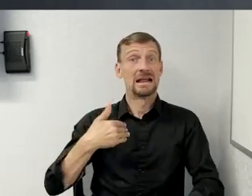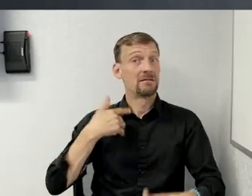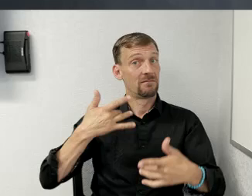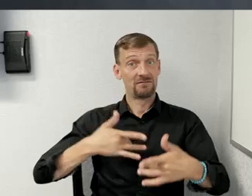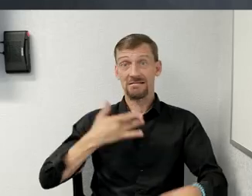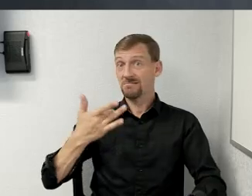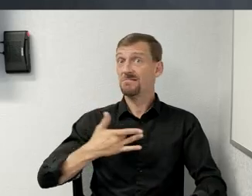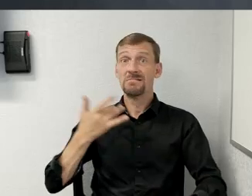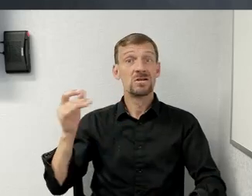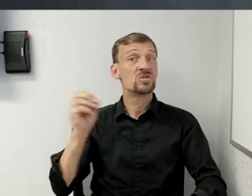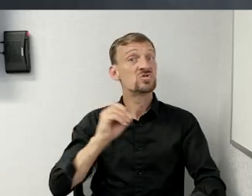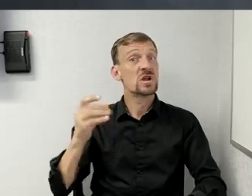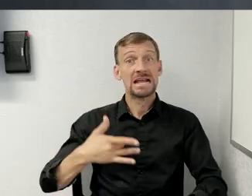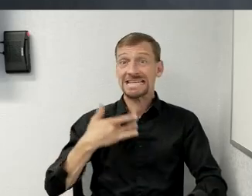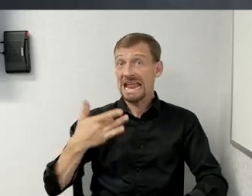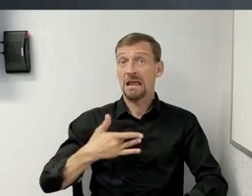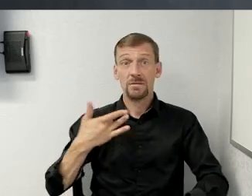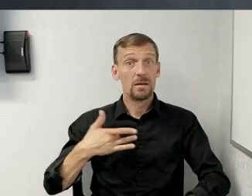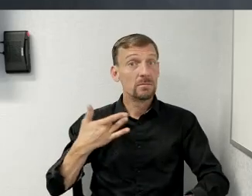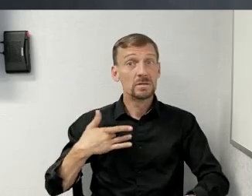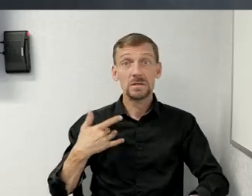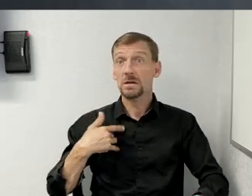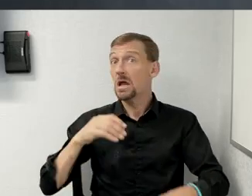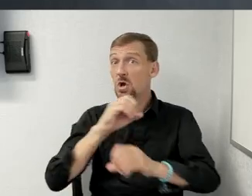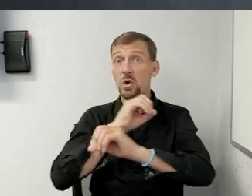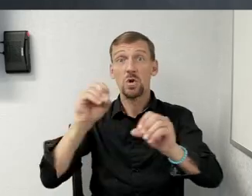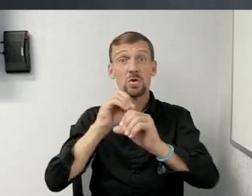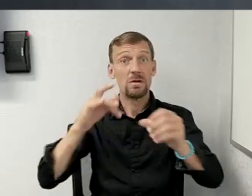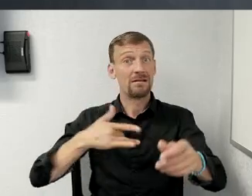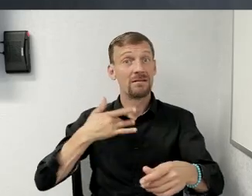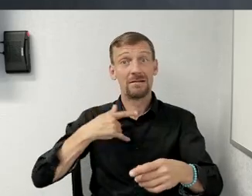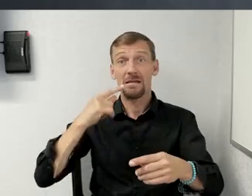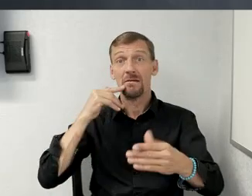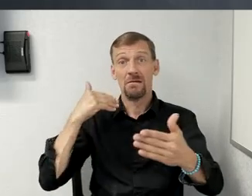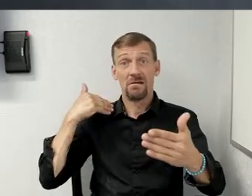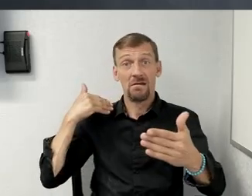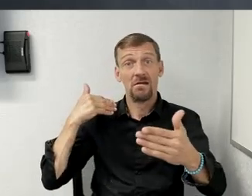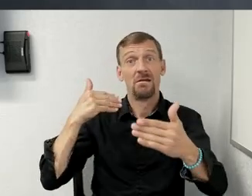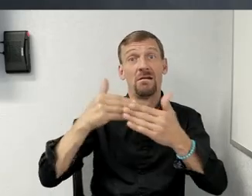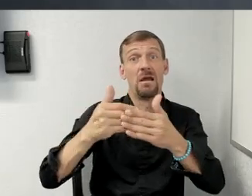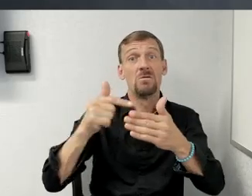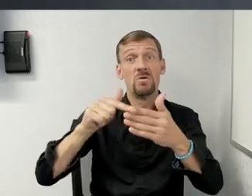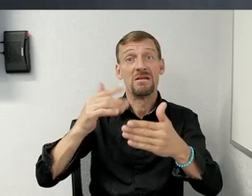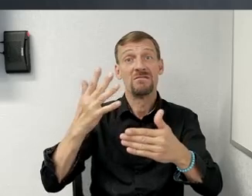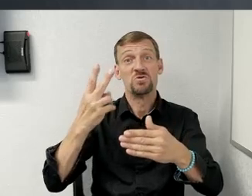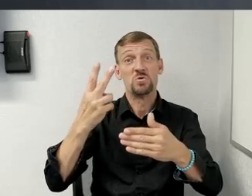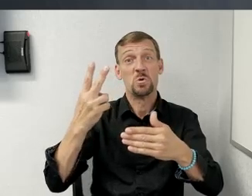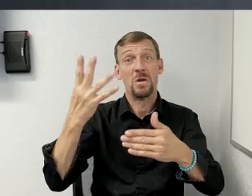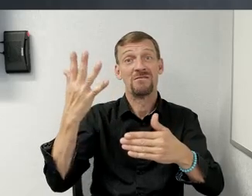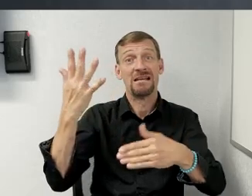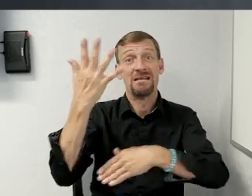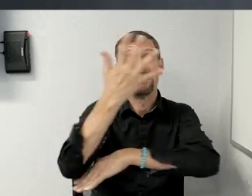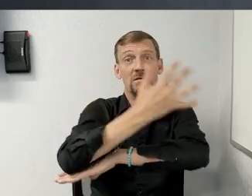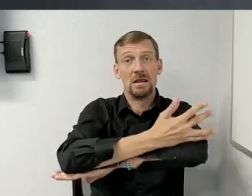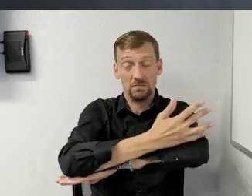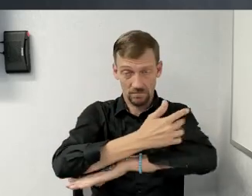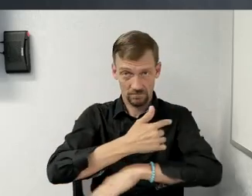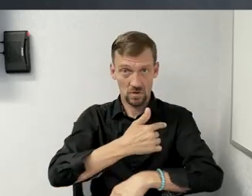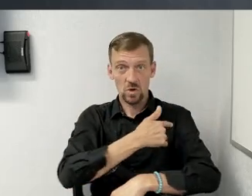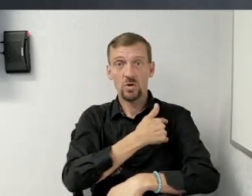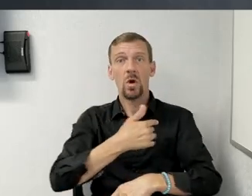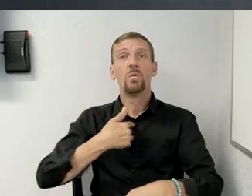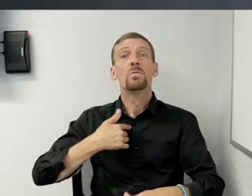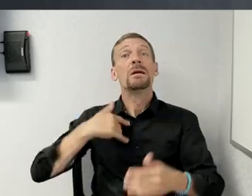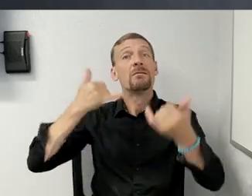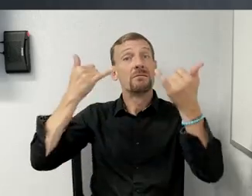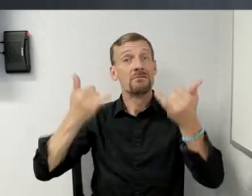test positive for the virus for anywhere from 2 to 5 days. So we're finding patients that we have tested